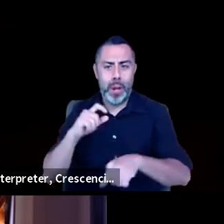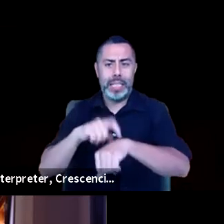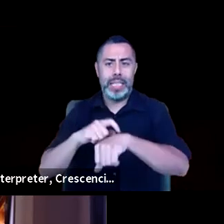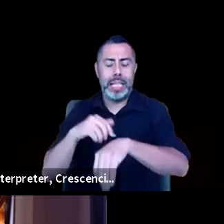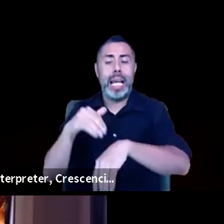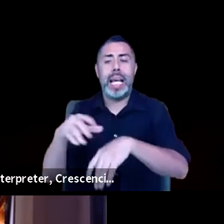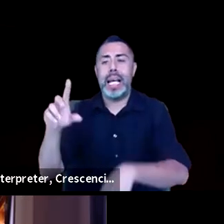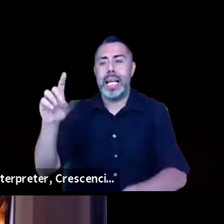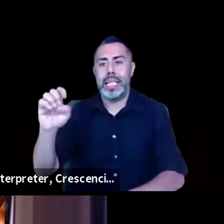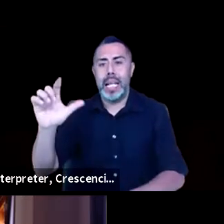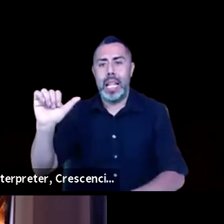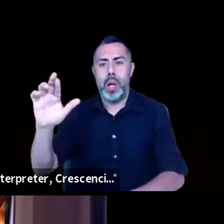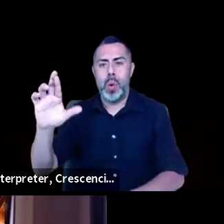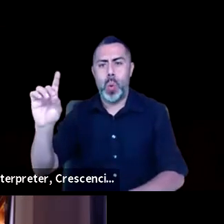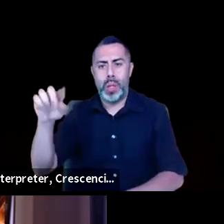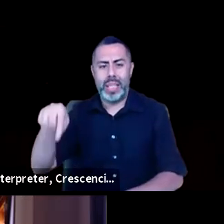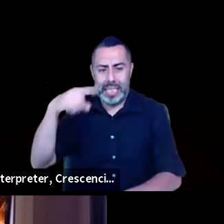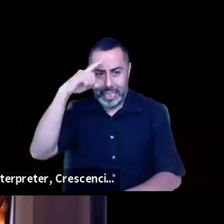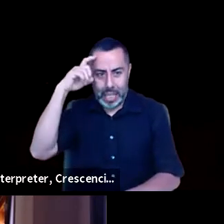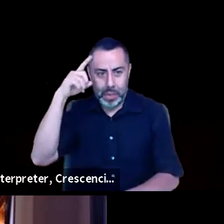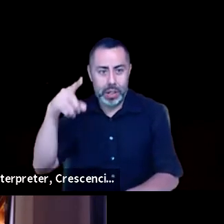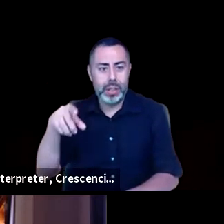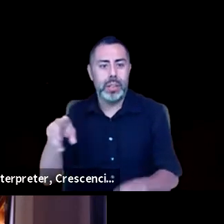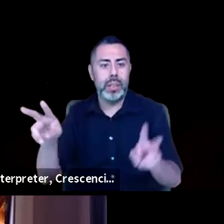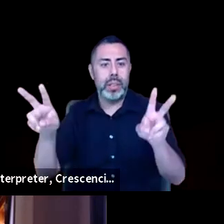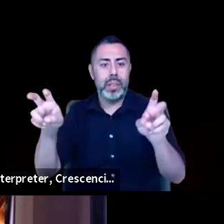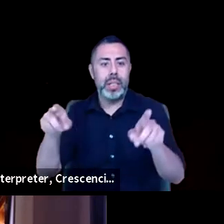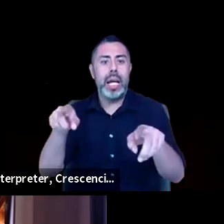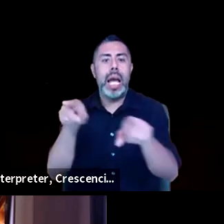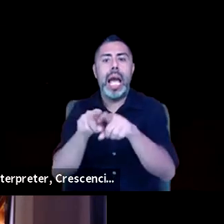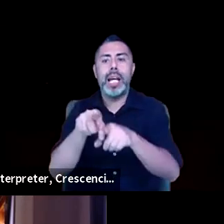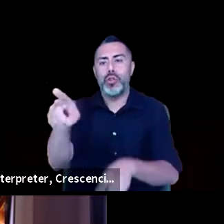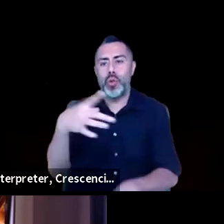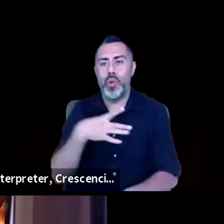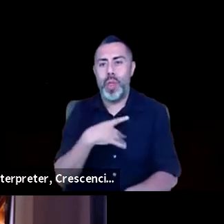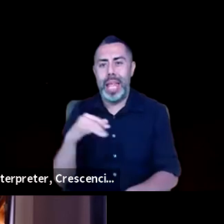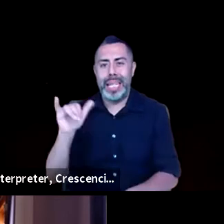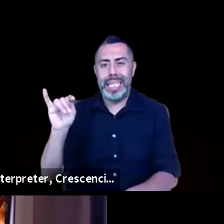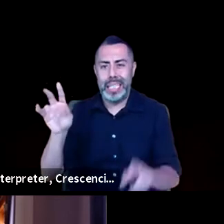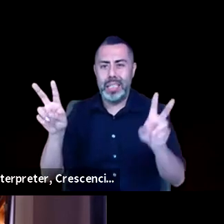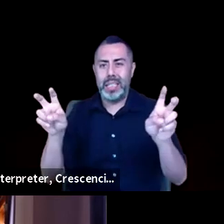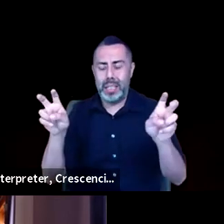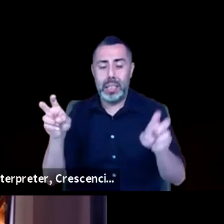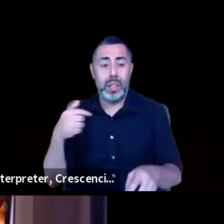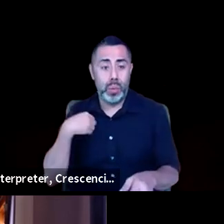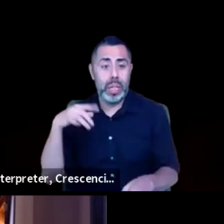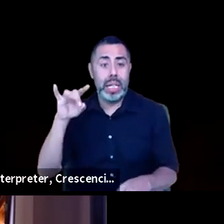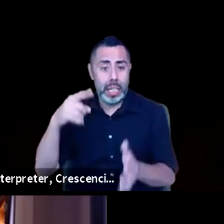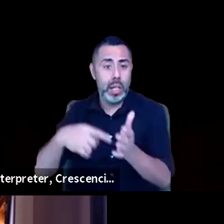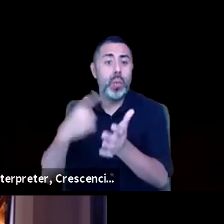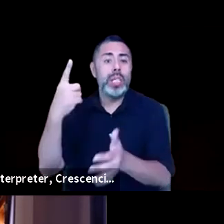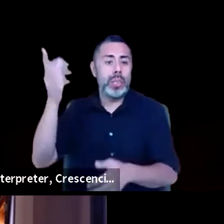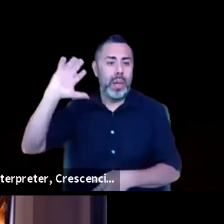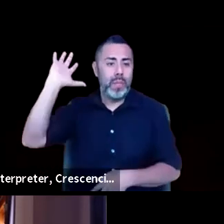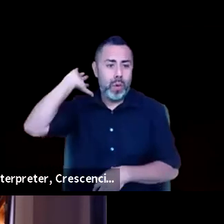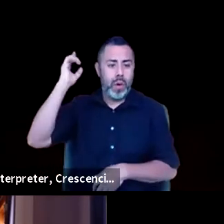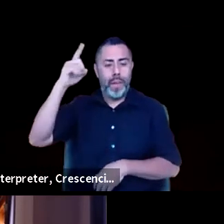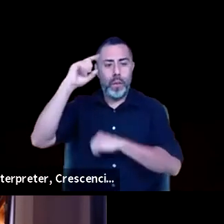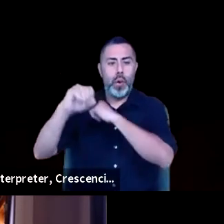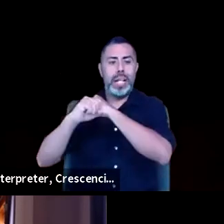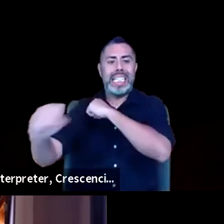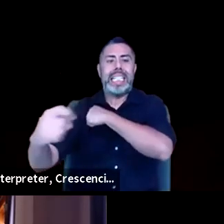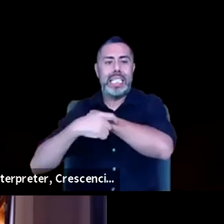It, which we've done once before for an extended run. So we were thrilled to be able to do